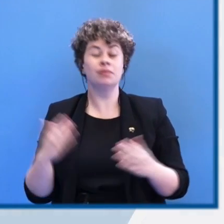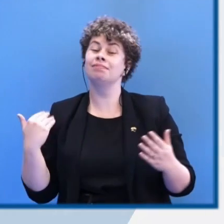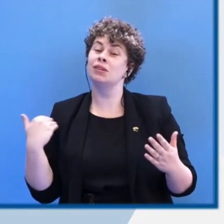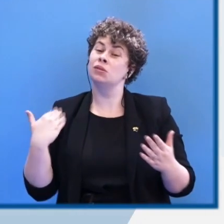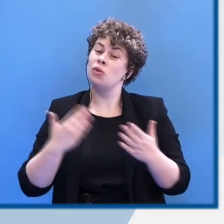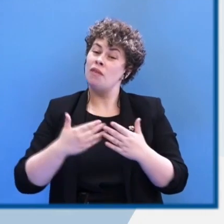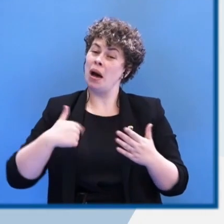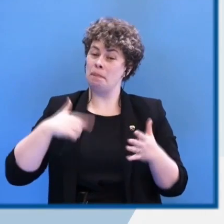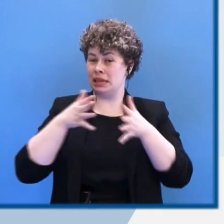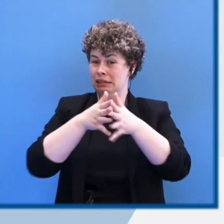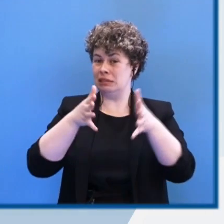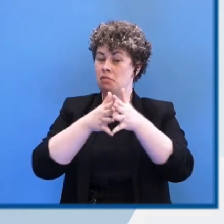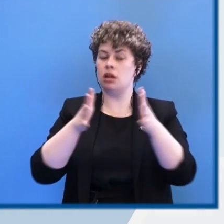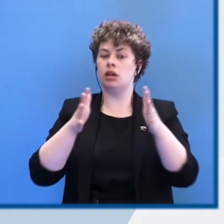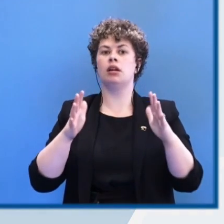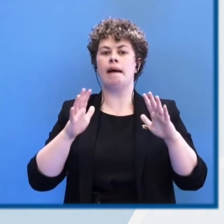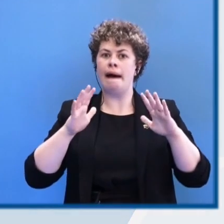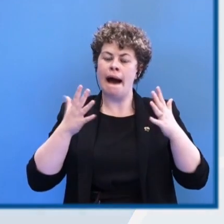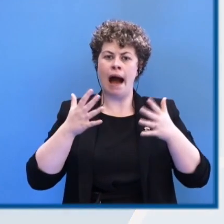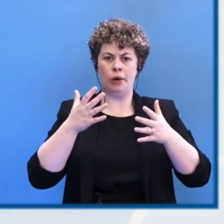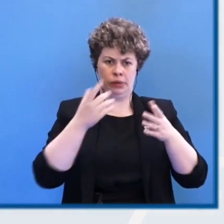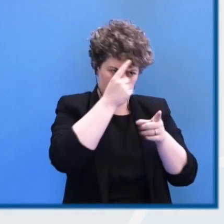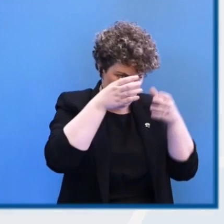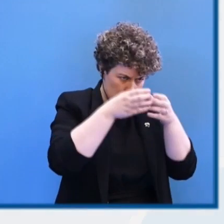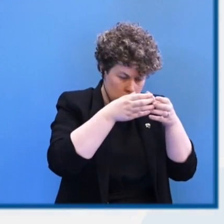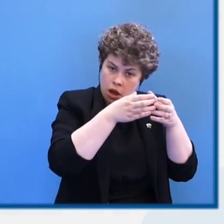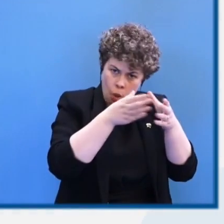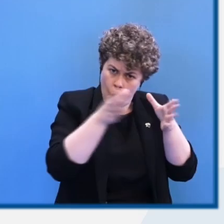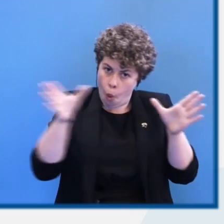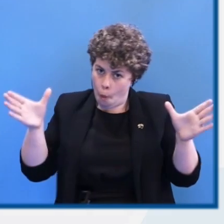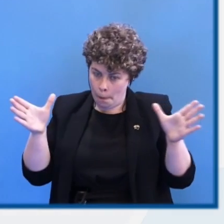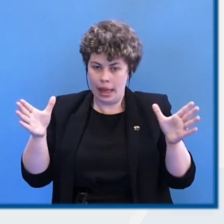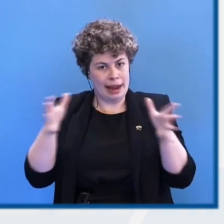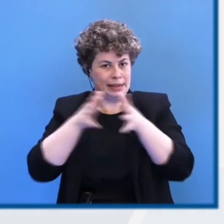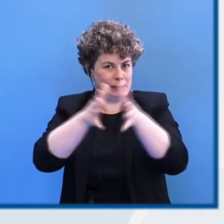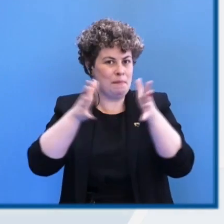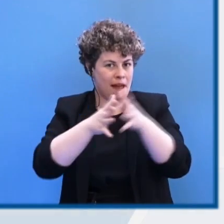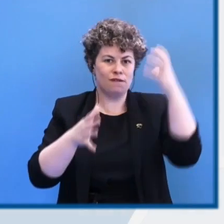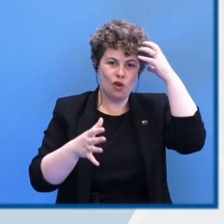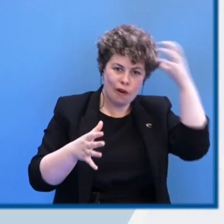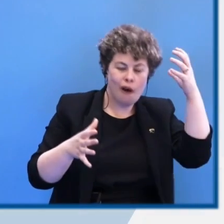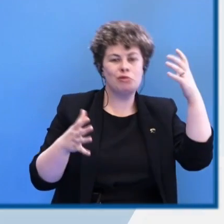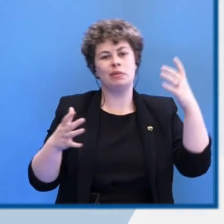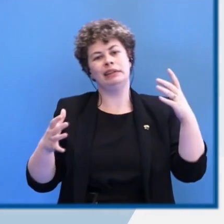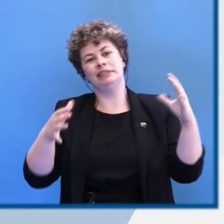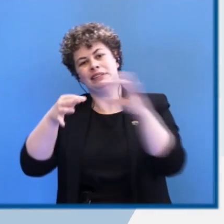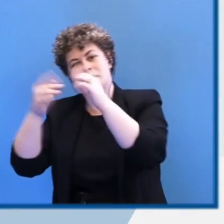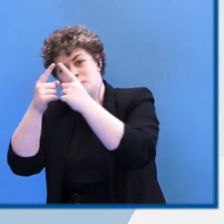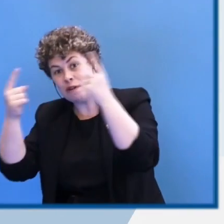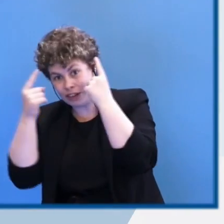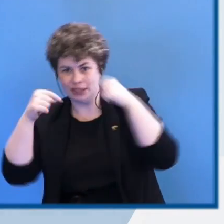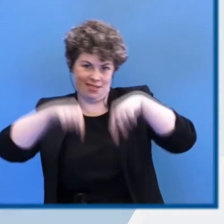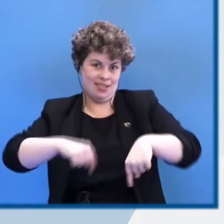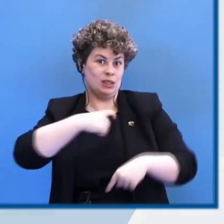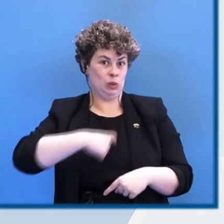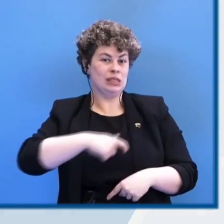the operational part of the federal administration. Now I want to enlarge the circle to the international context. We are striving